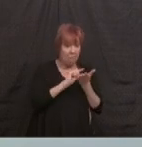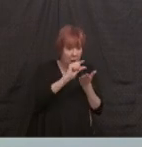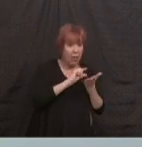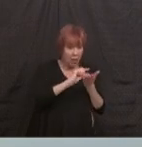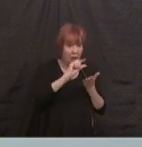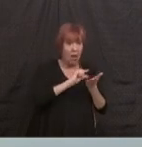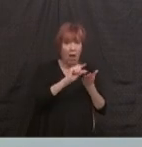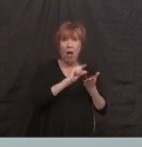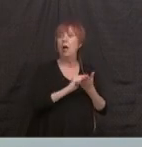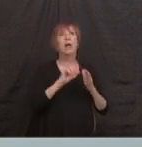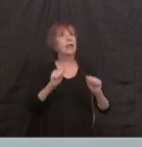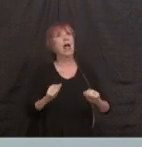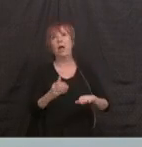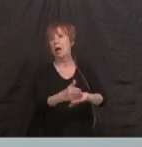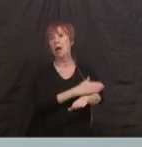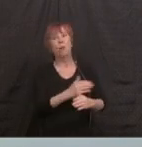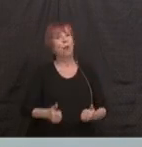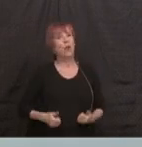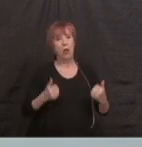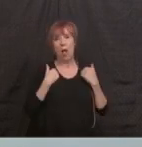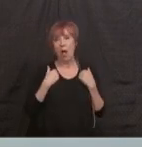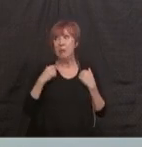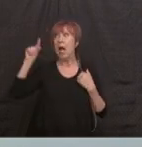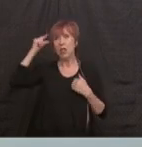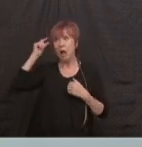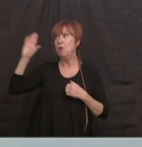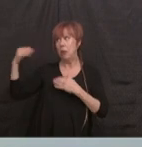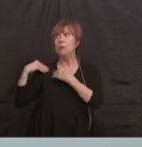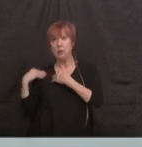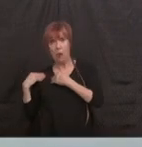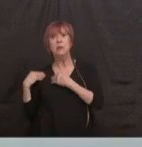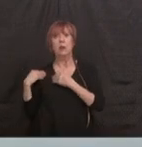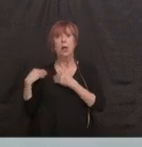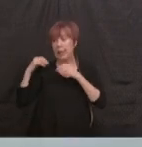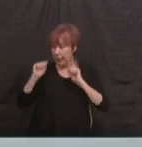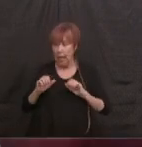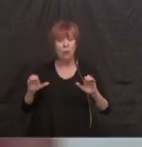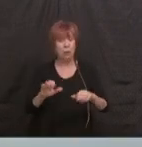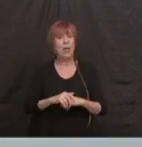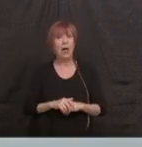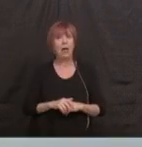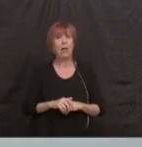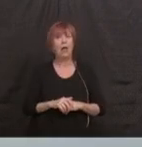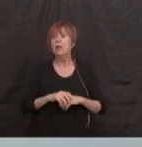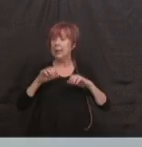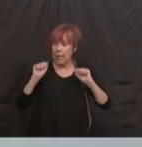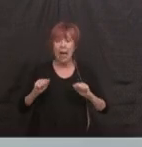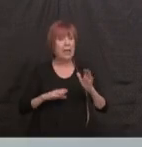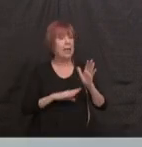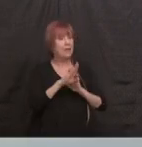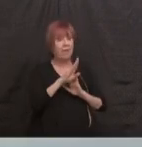role in looking at how to address these issues, as well as how to ensure that they're developing some